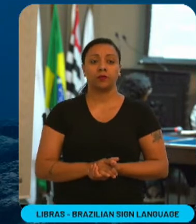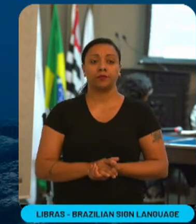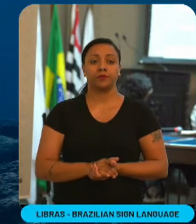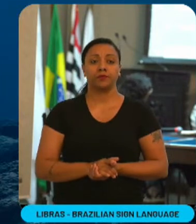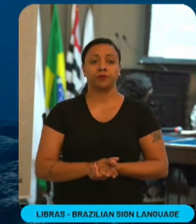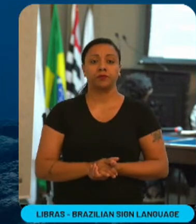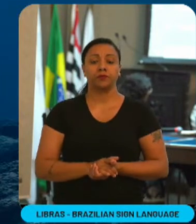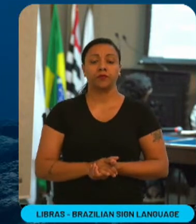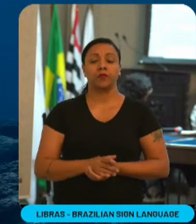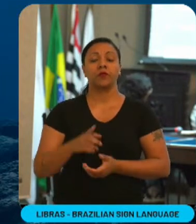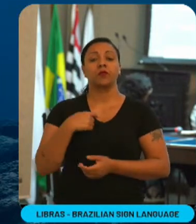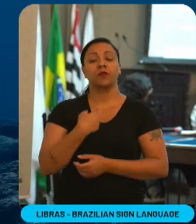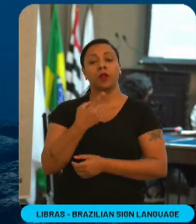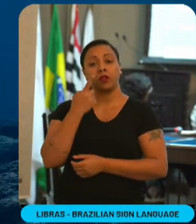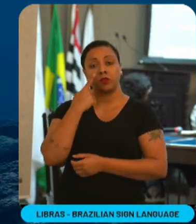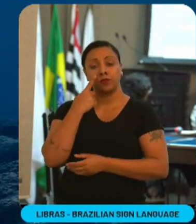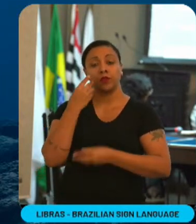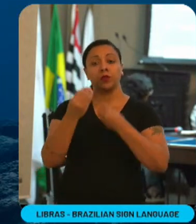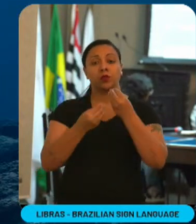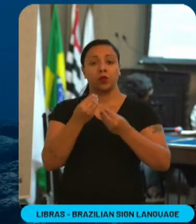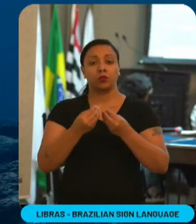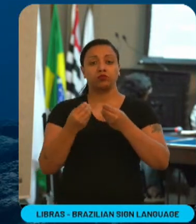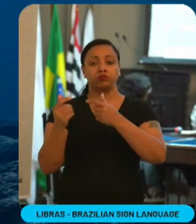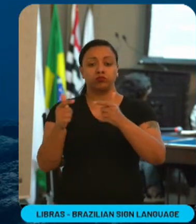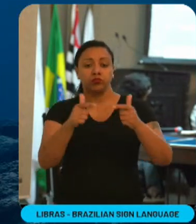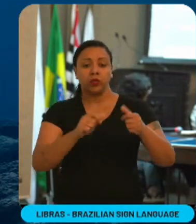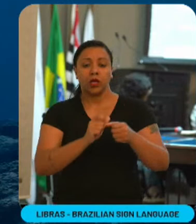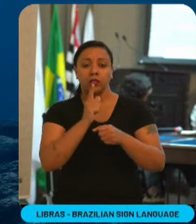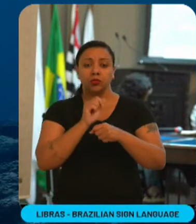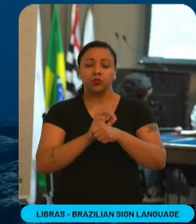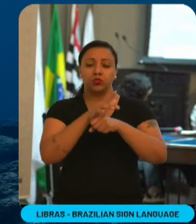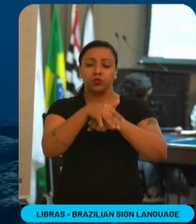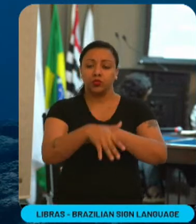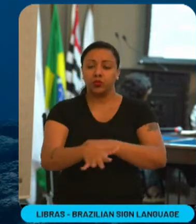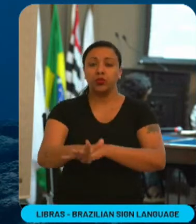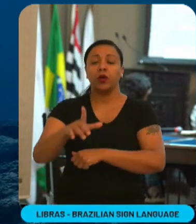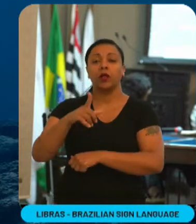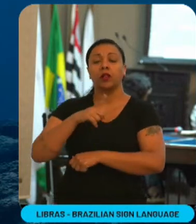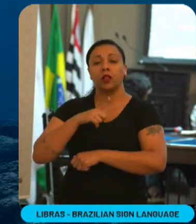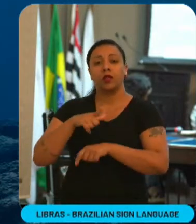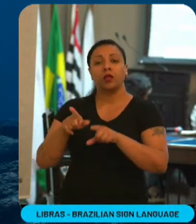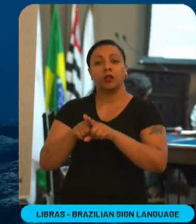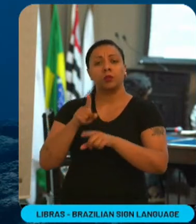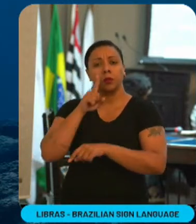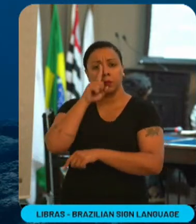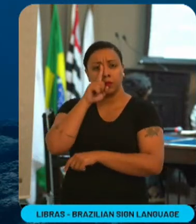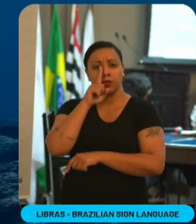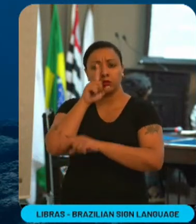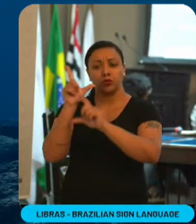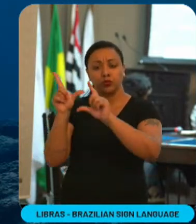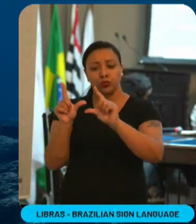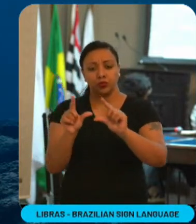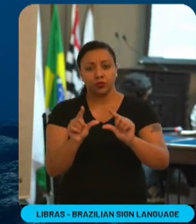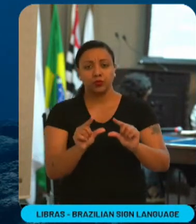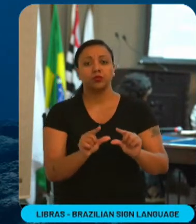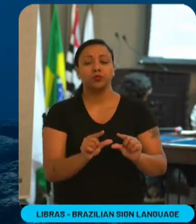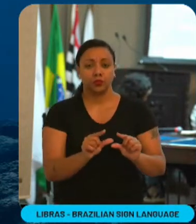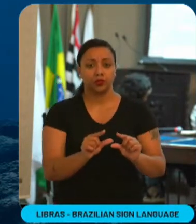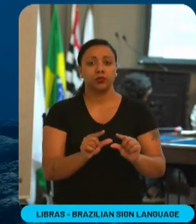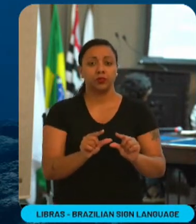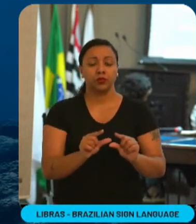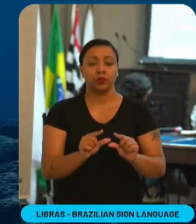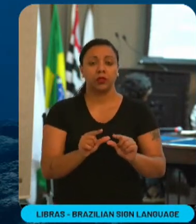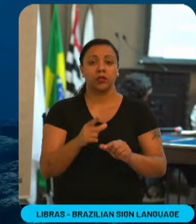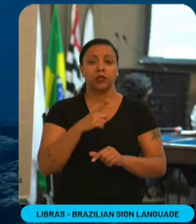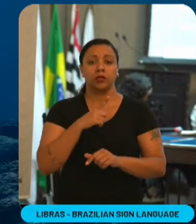So that at least consider these polygons of springs. We have a risk of